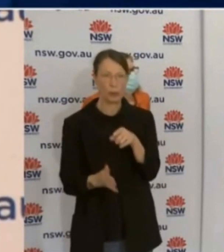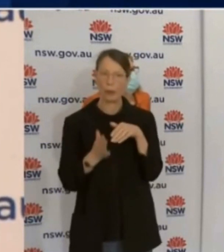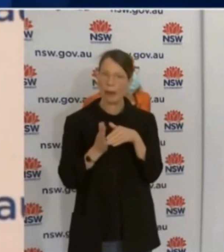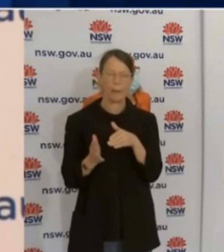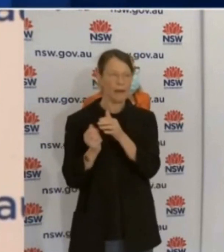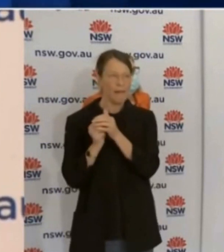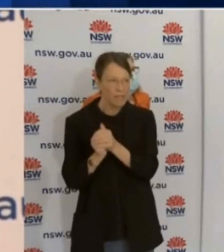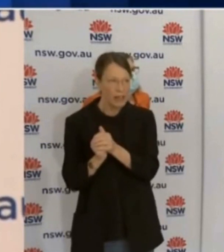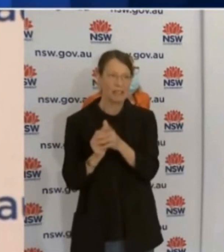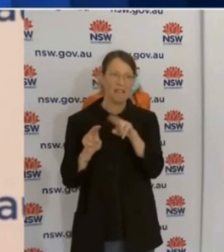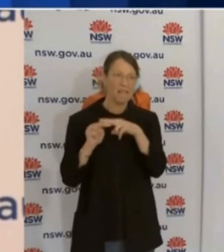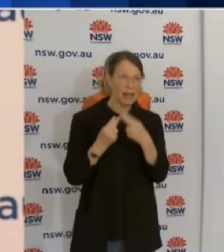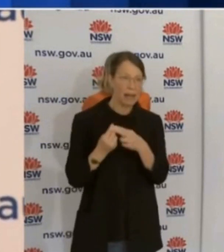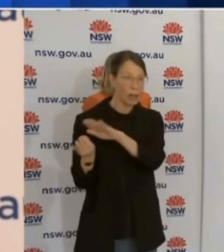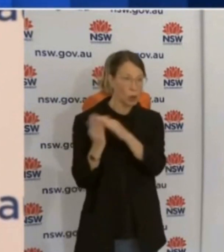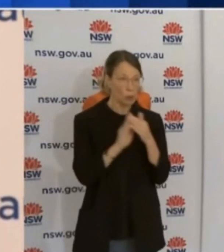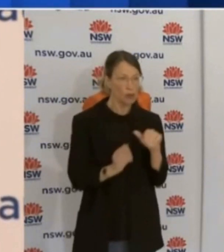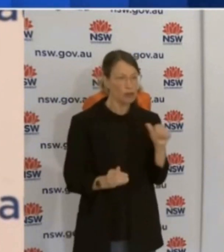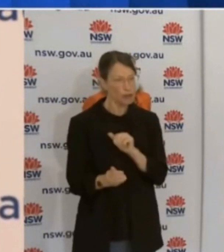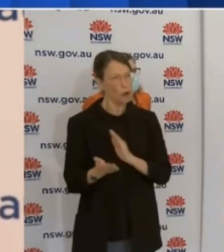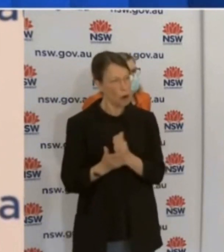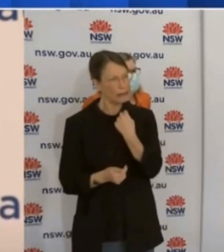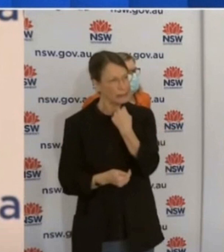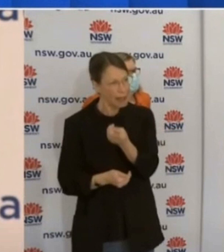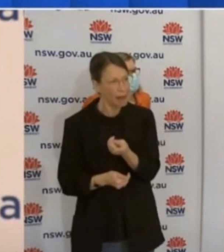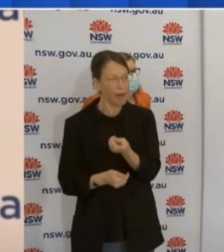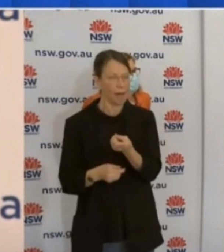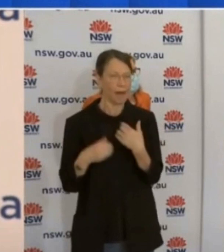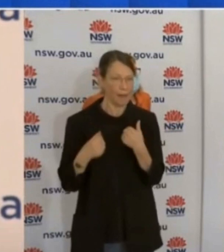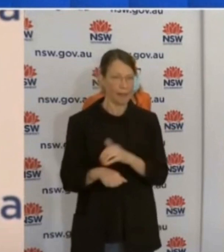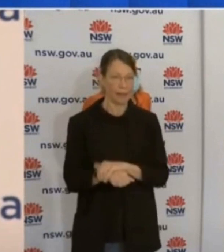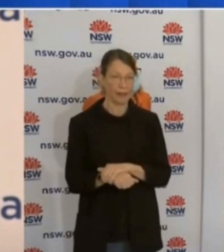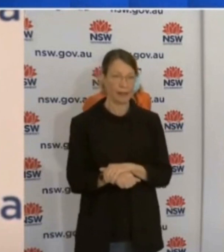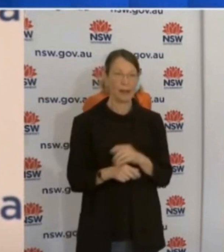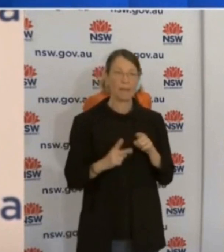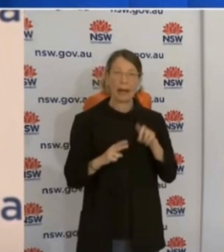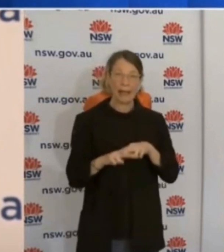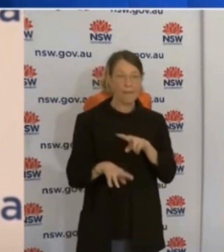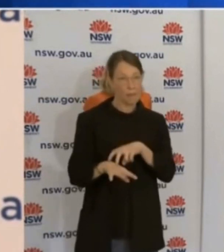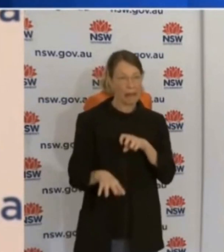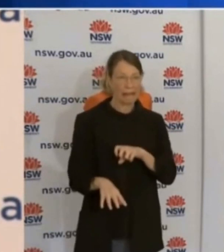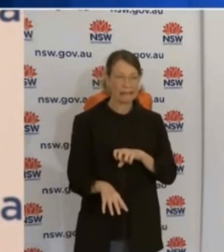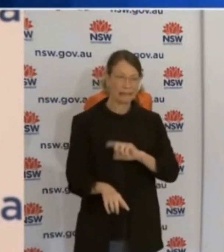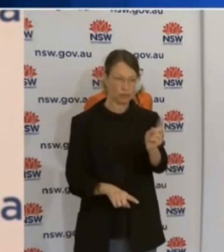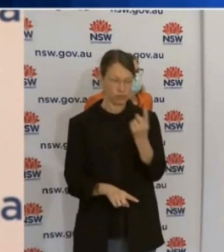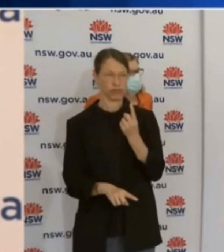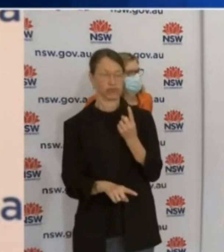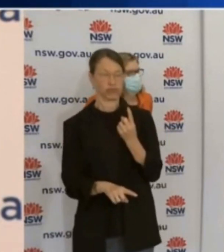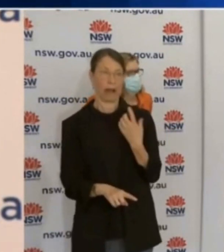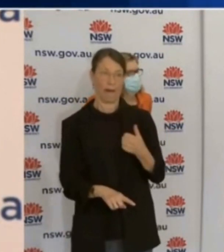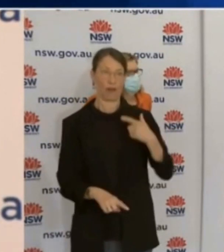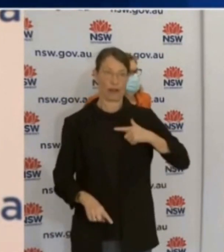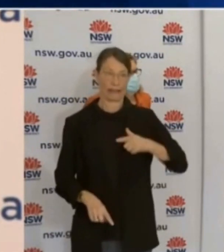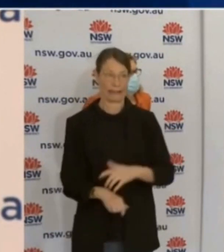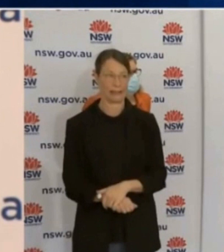with them. And as to police, well, if the police have come after you, it's for a reason generally. And at that point,